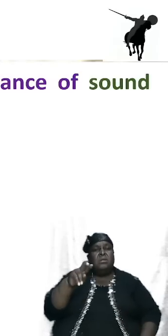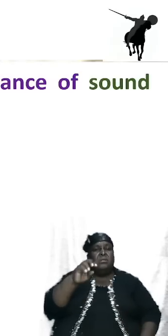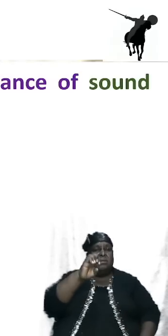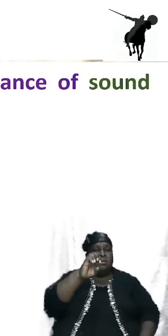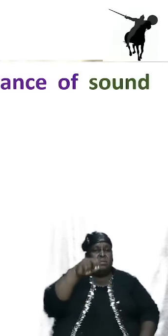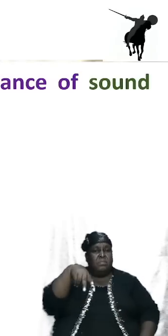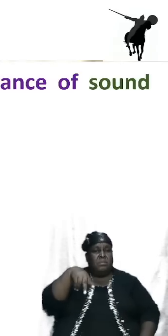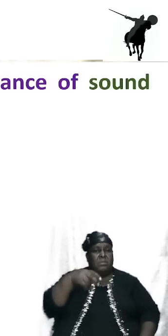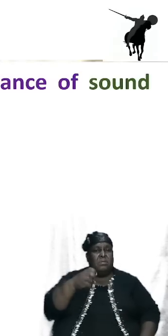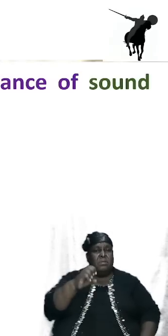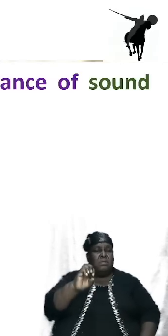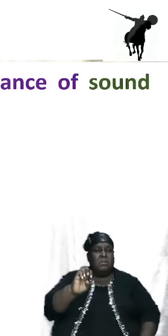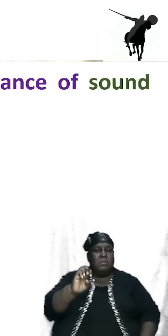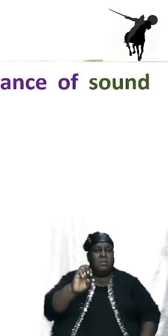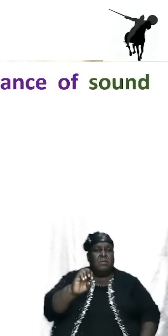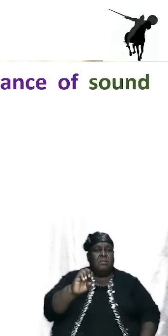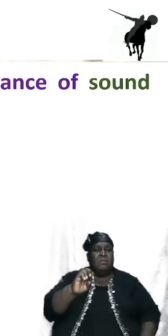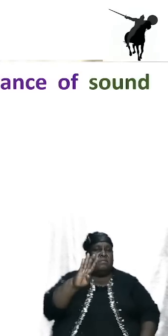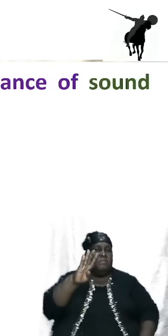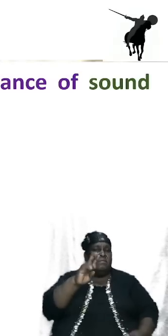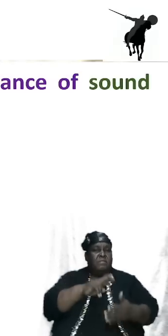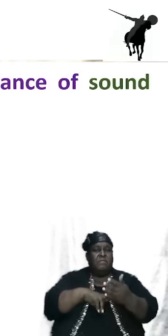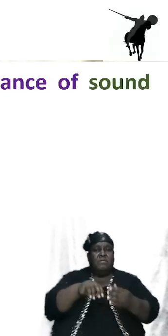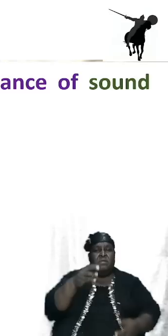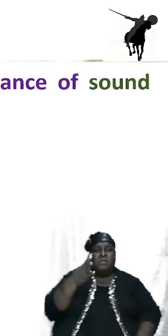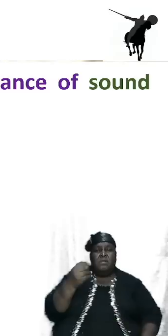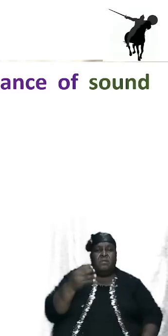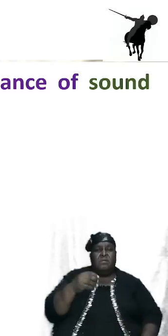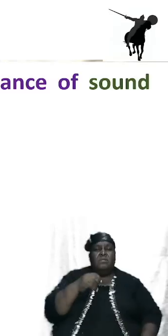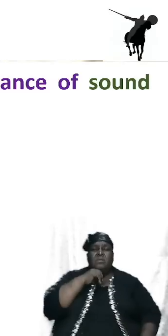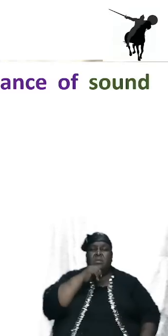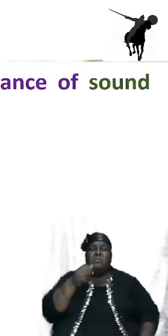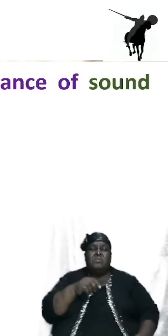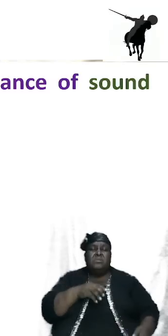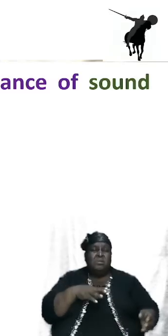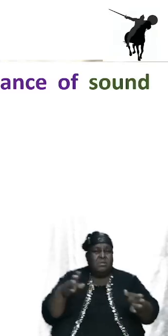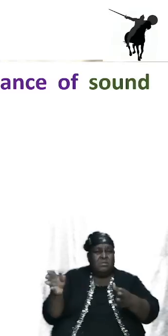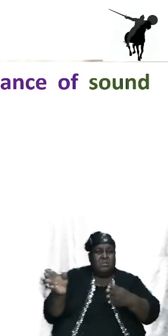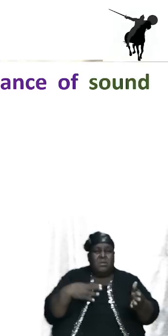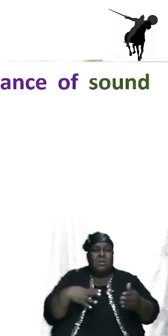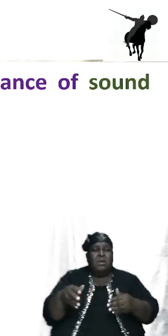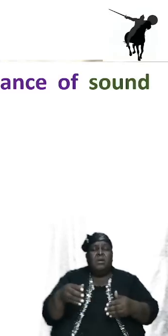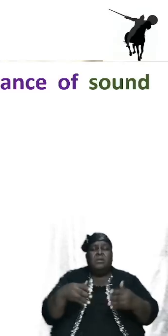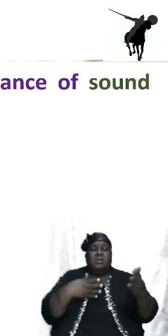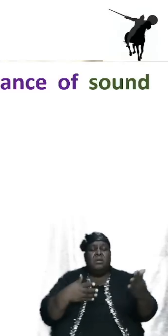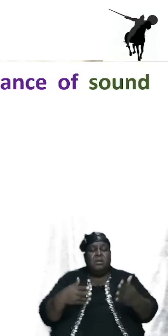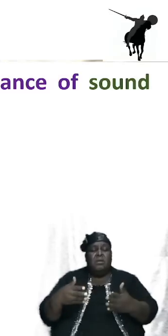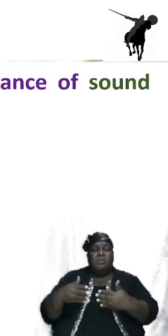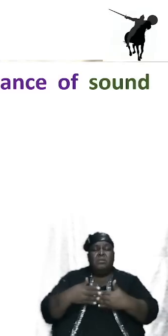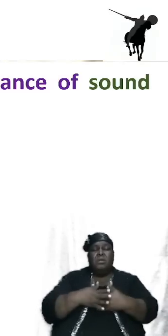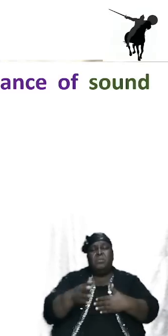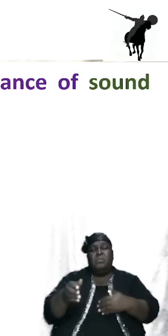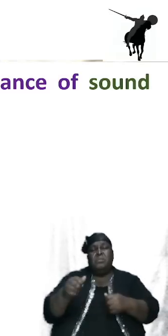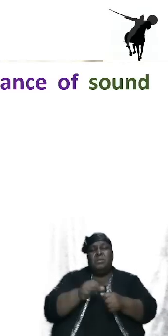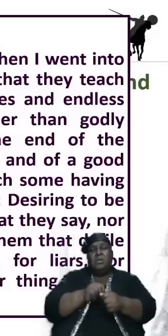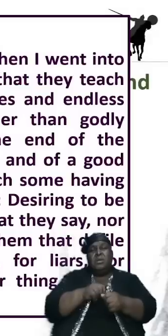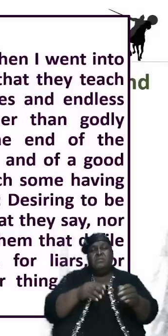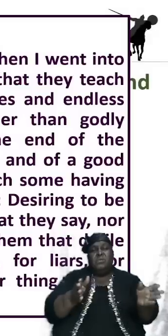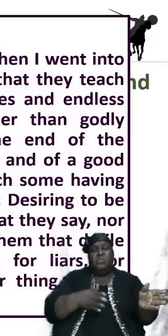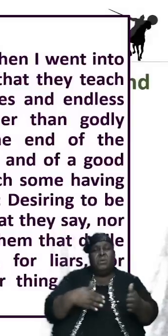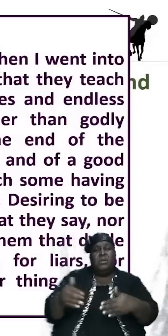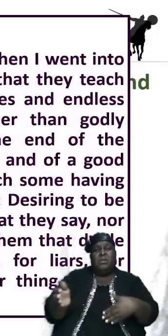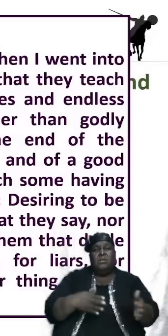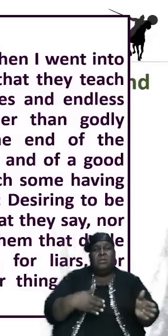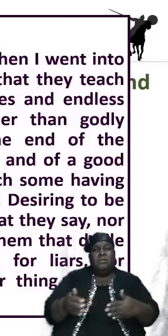says, that, and we just read that we should not be tossed to and fro and carried about with every wind of doctrine. Amen. And in 1 Timothy chapter